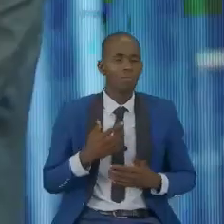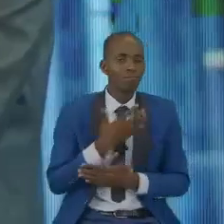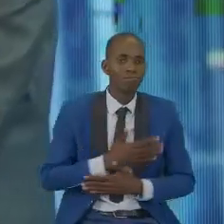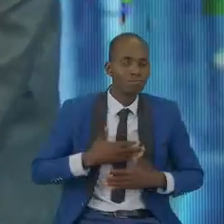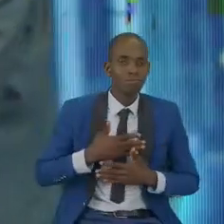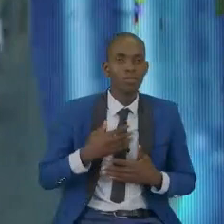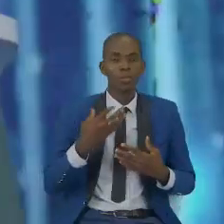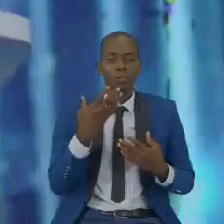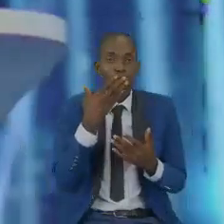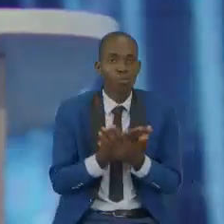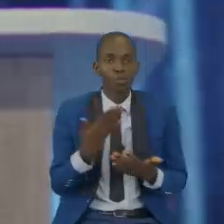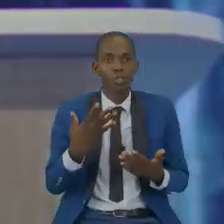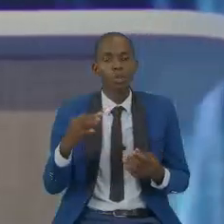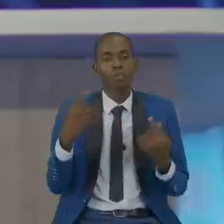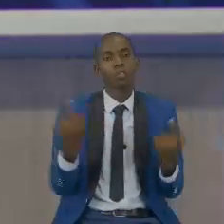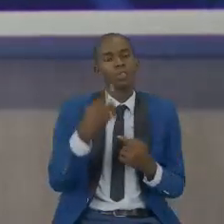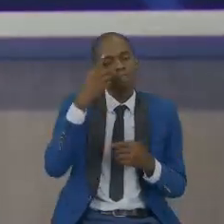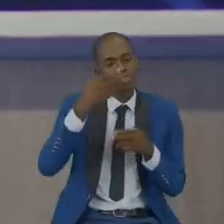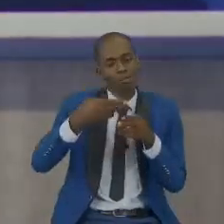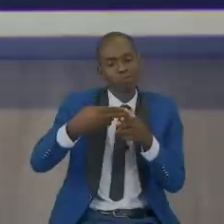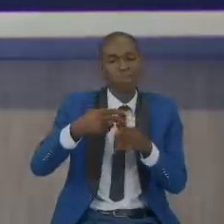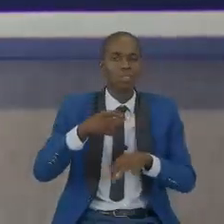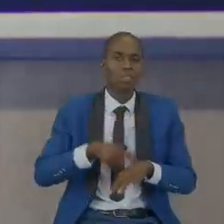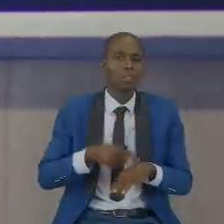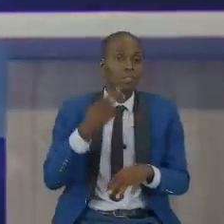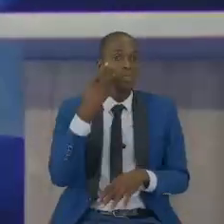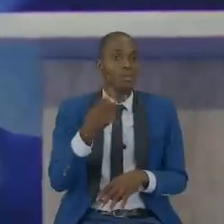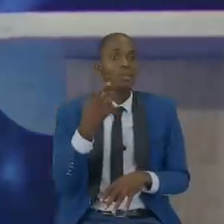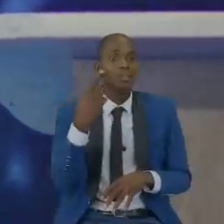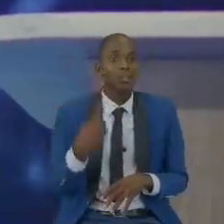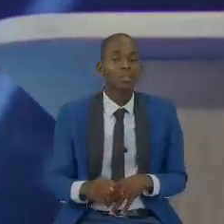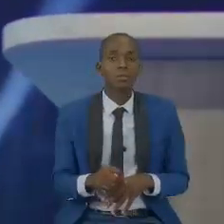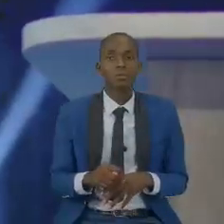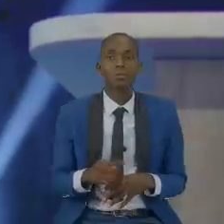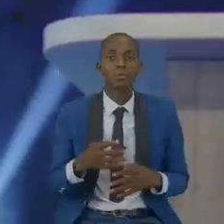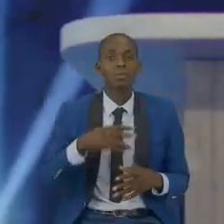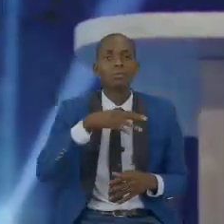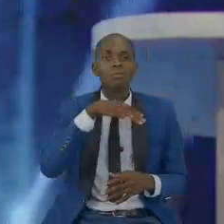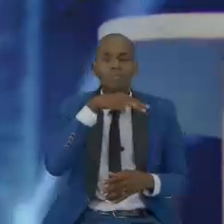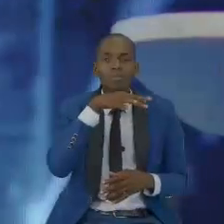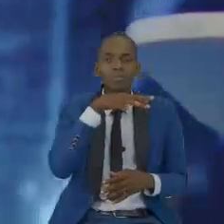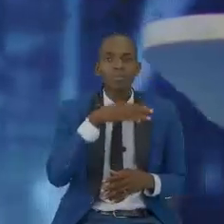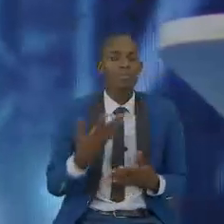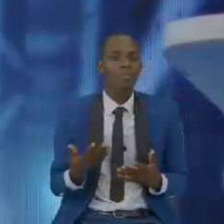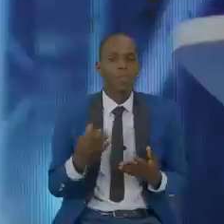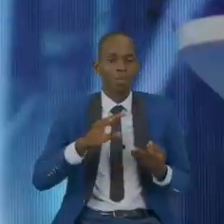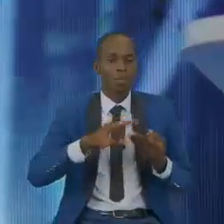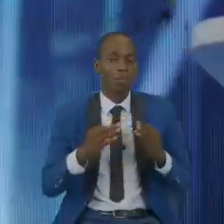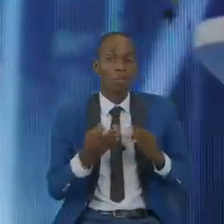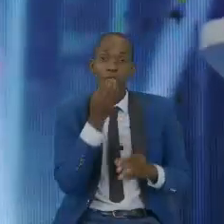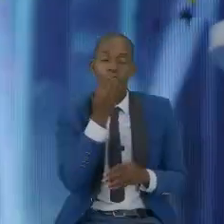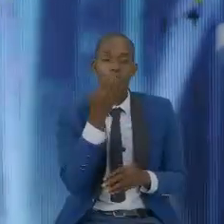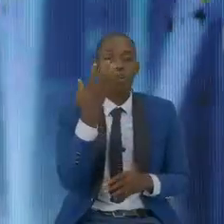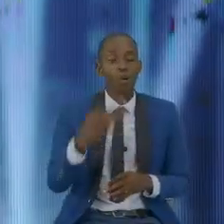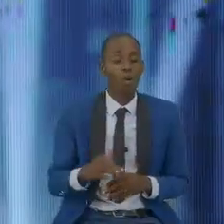sin for a season. You see the dainty food of Nebuchadnezzar and the dainty food of Egypt